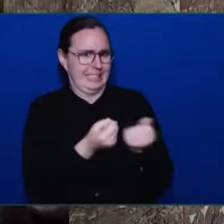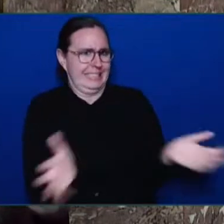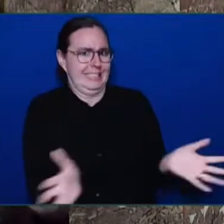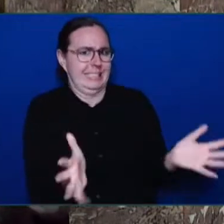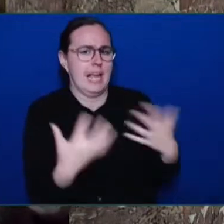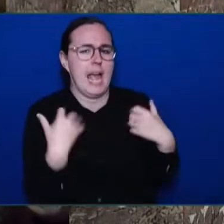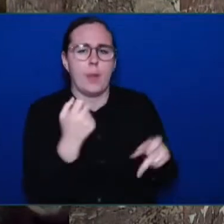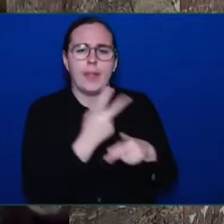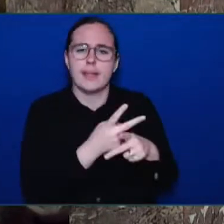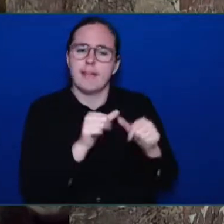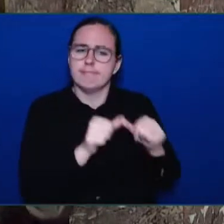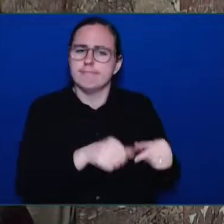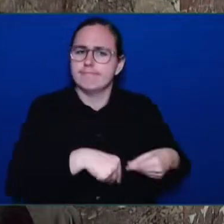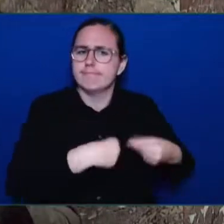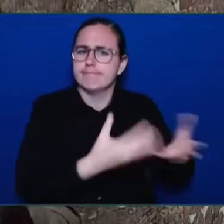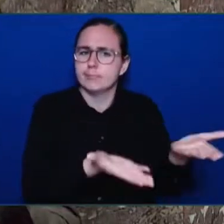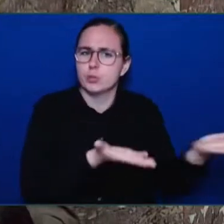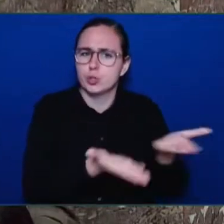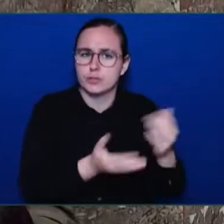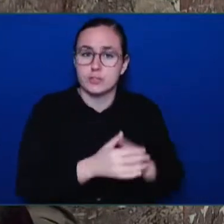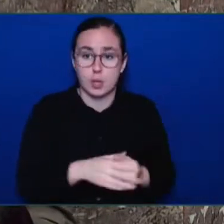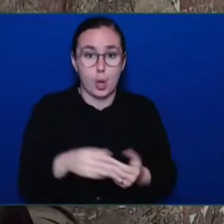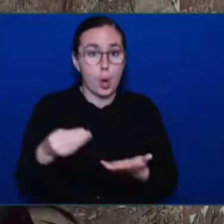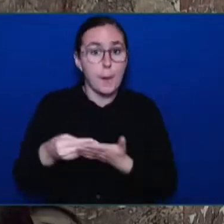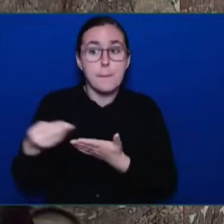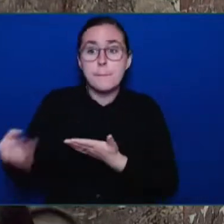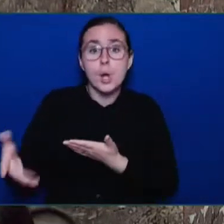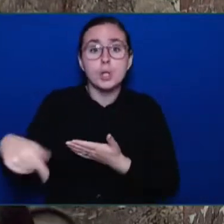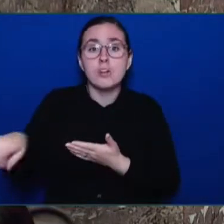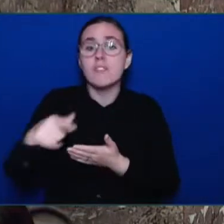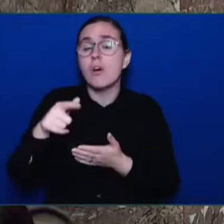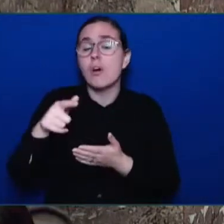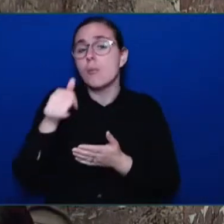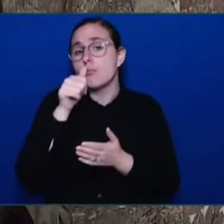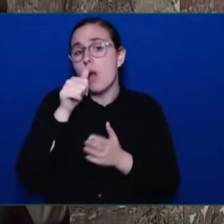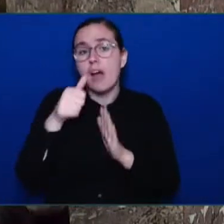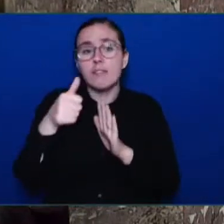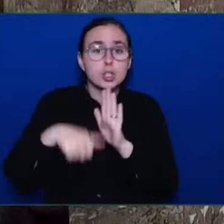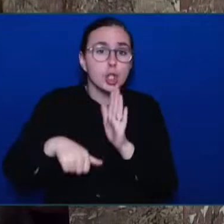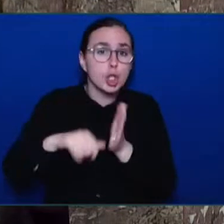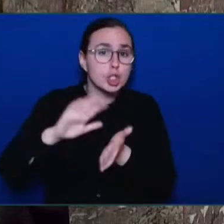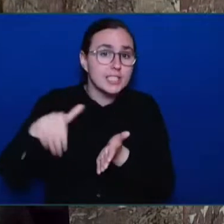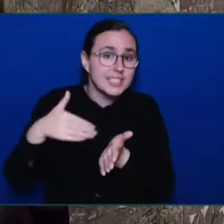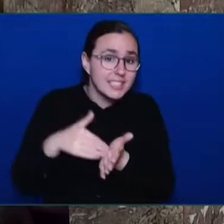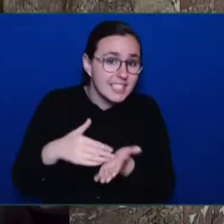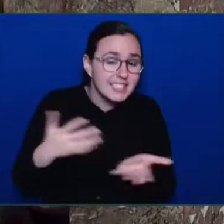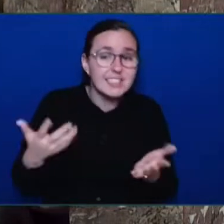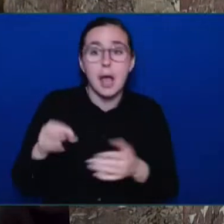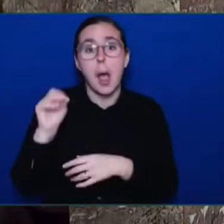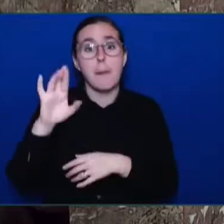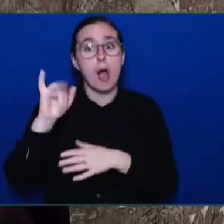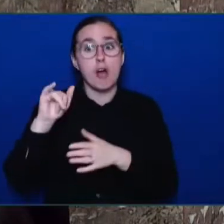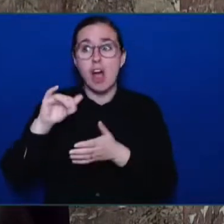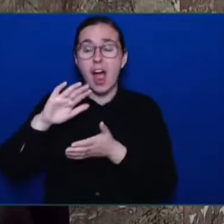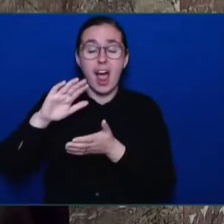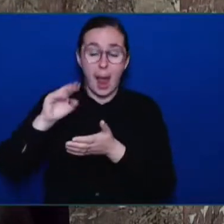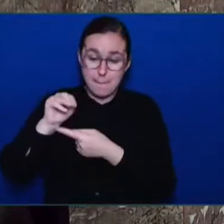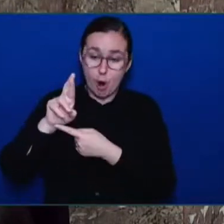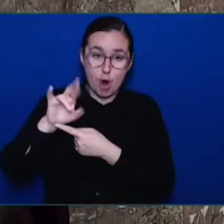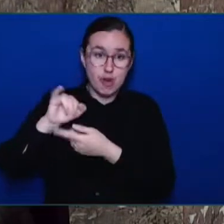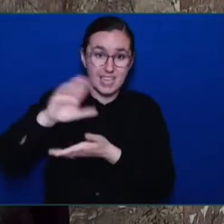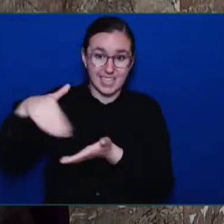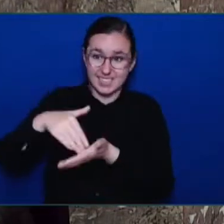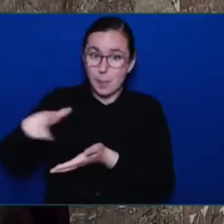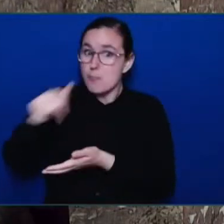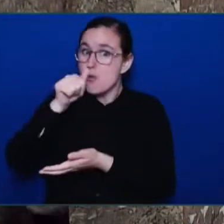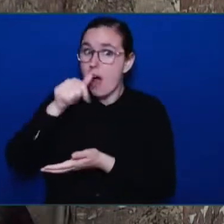of private surgical centres and private MRI centres to reduce wait times in the public system. With respect to people who may be in violation of the